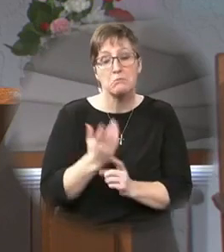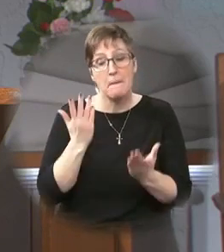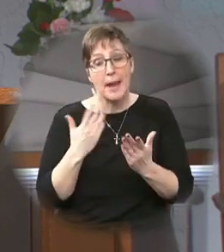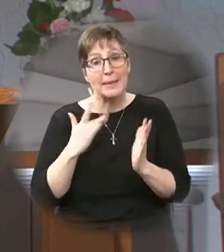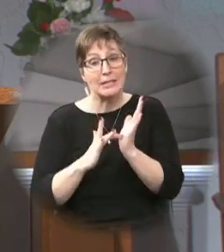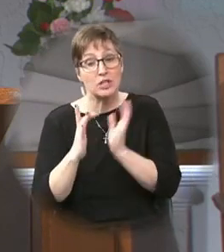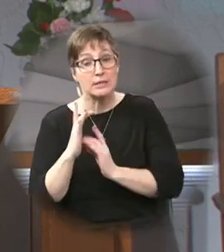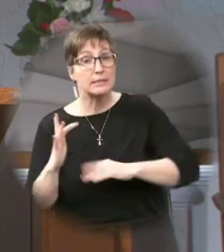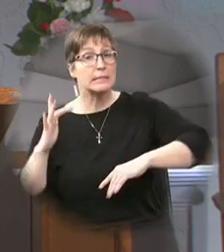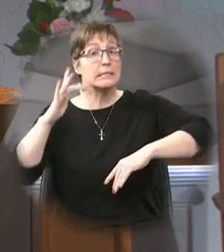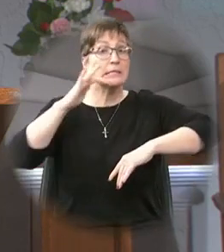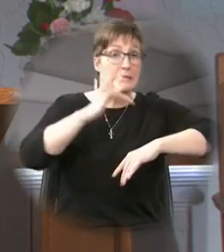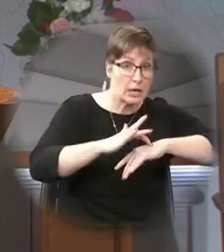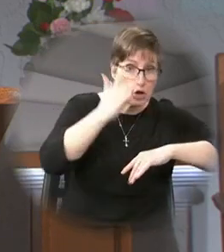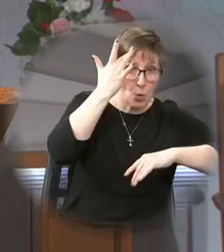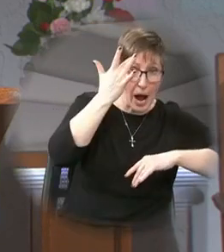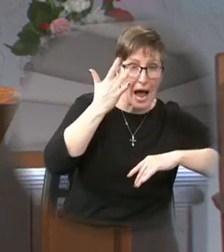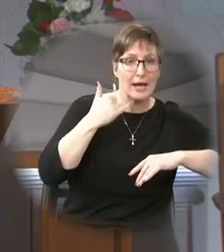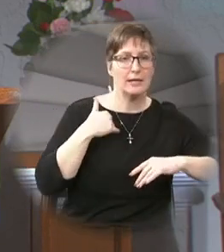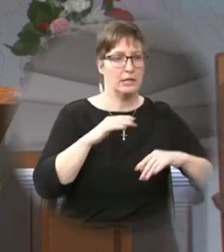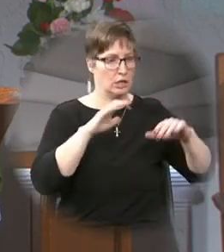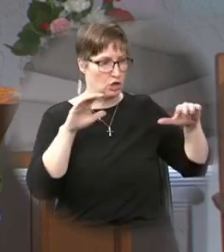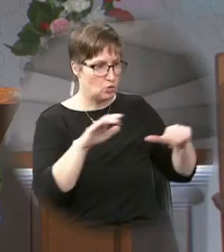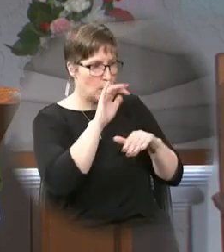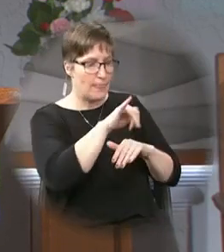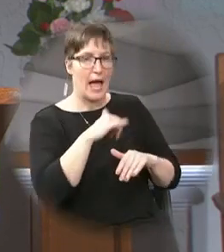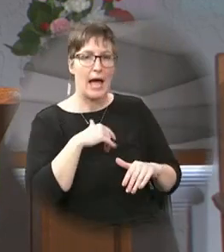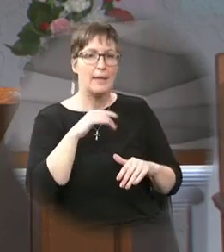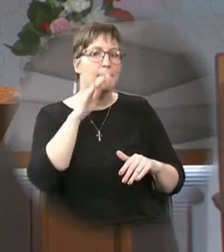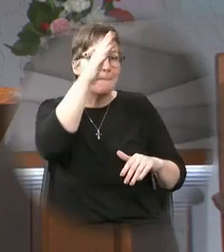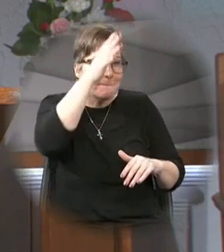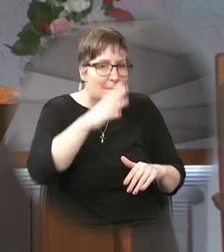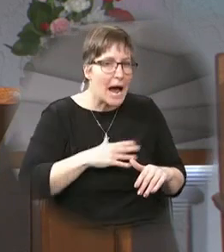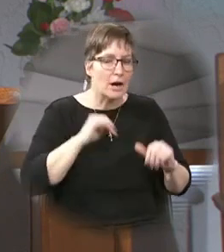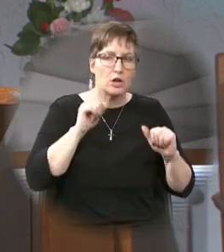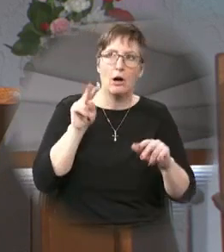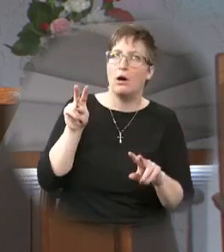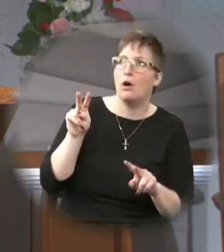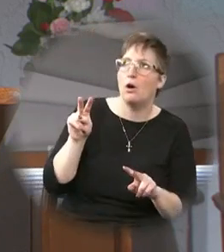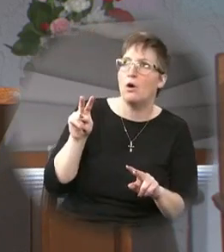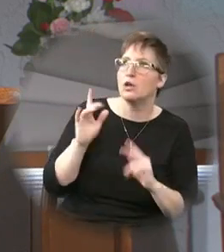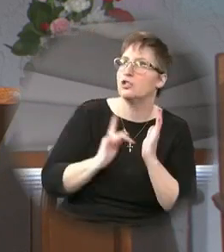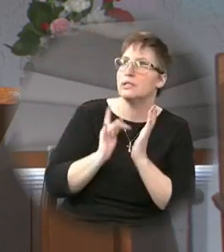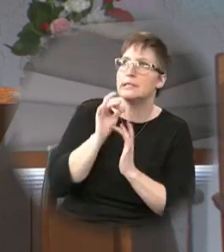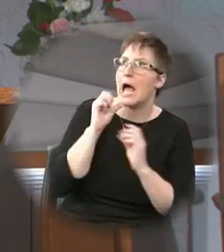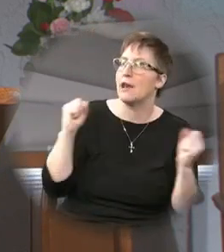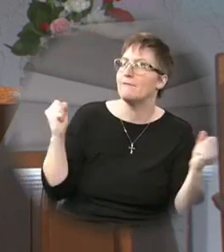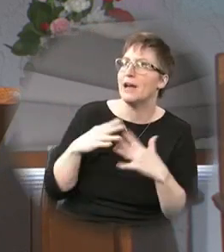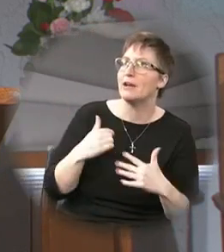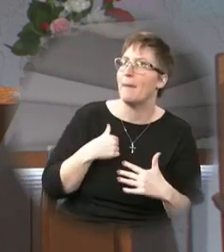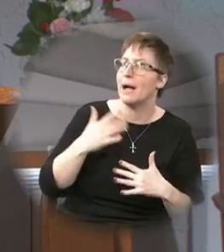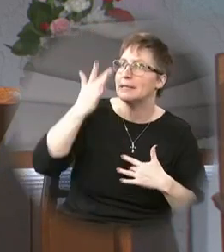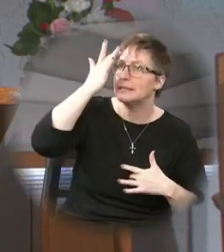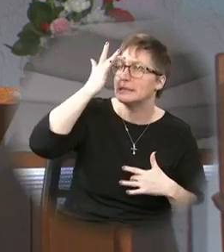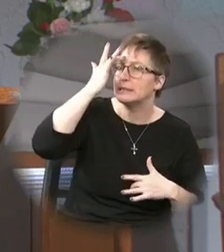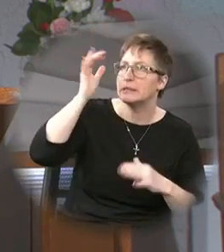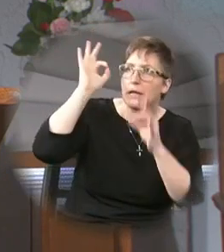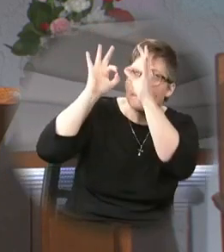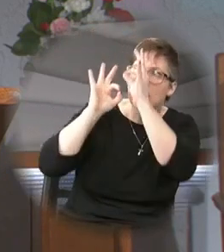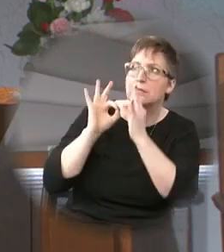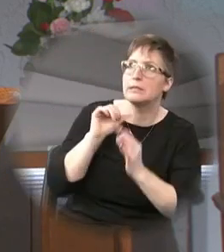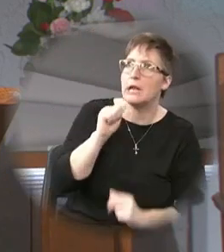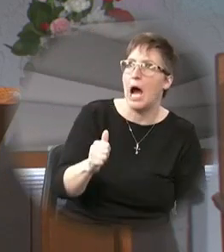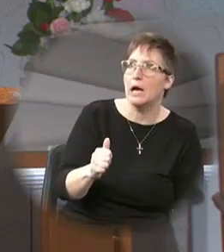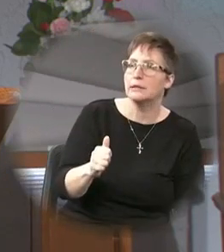Maybe Jesus touched him because in so doing, the leper could at least see that Jesus was not afraid of the disease, and